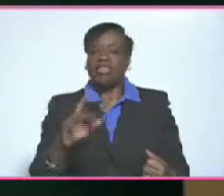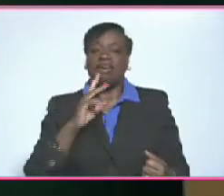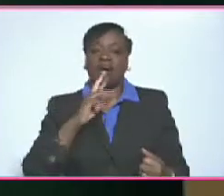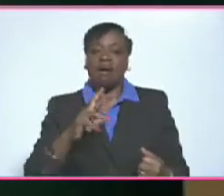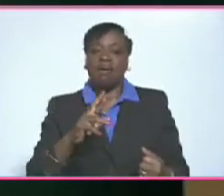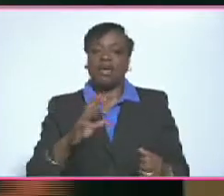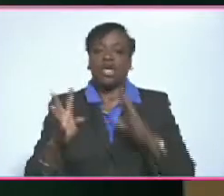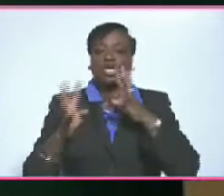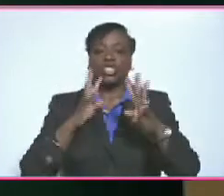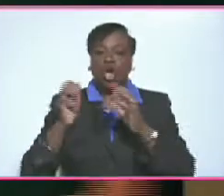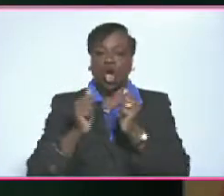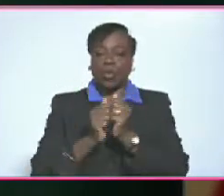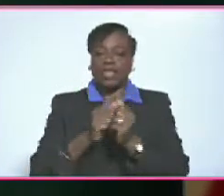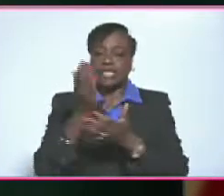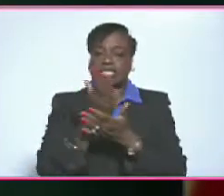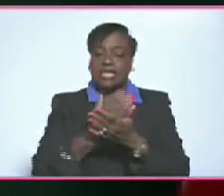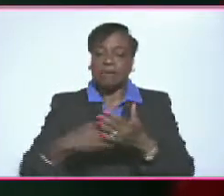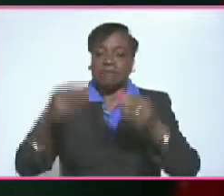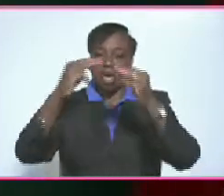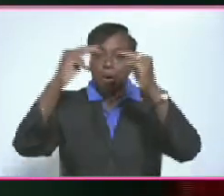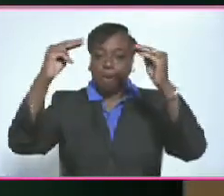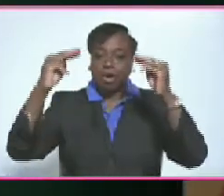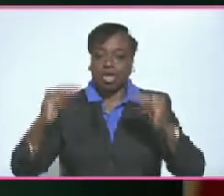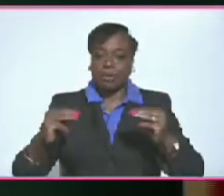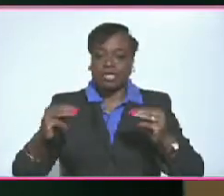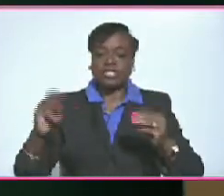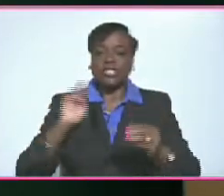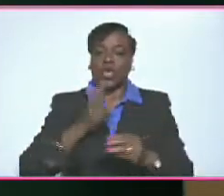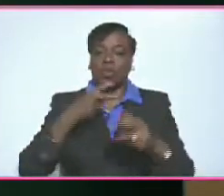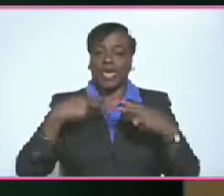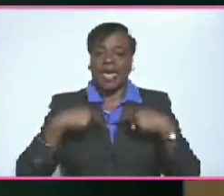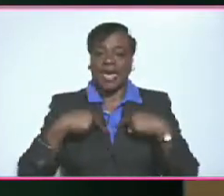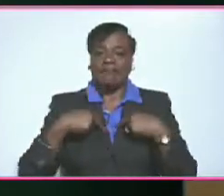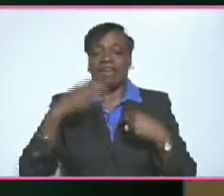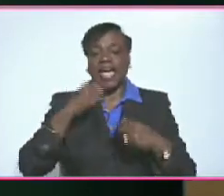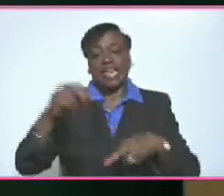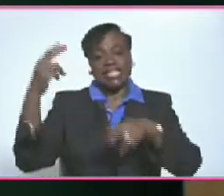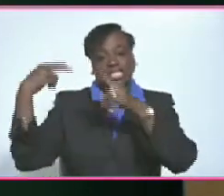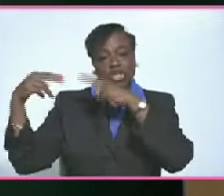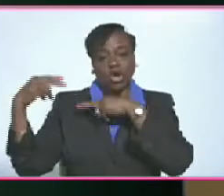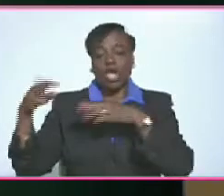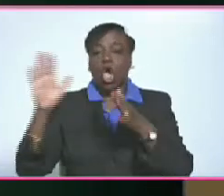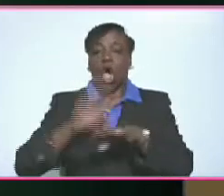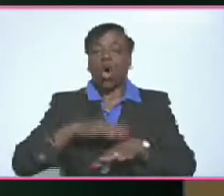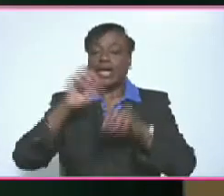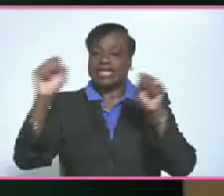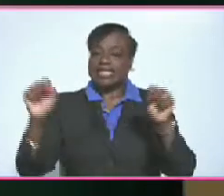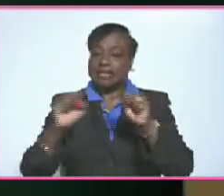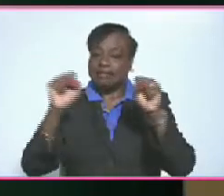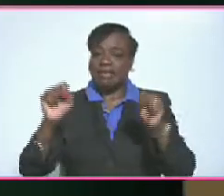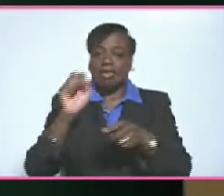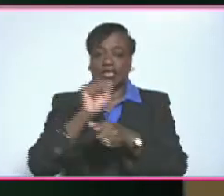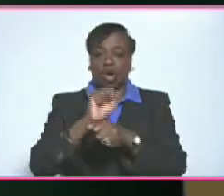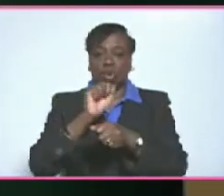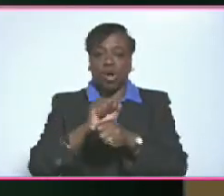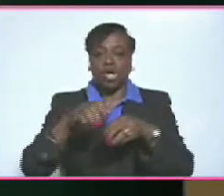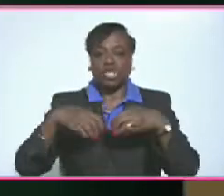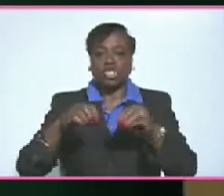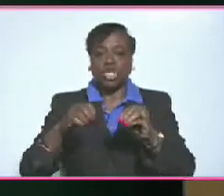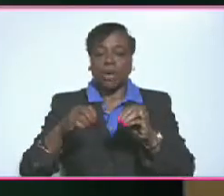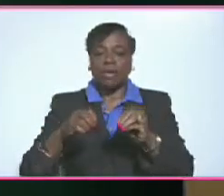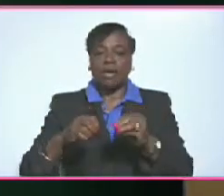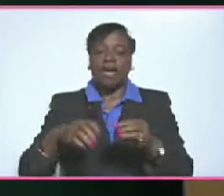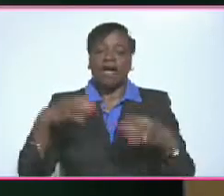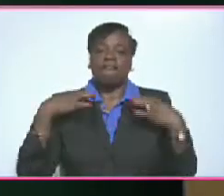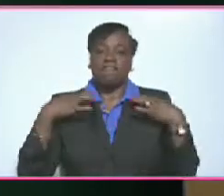that we have and what they mean for us historically. So that'll be a really interesting show. Nice night out. And then on Saturday, we have a workshop, a fabric printing